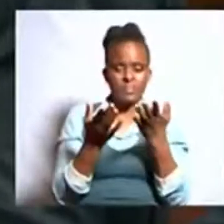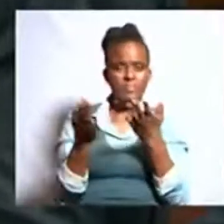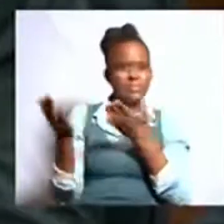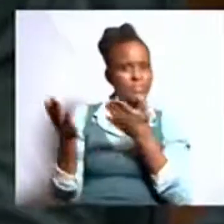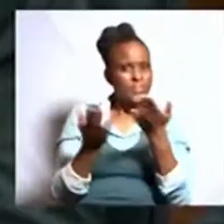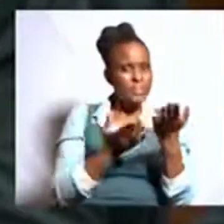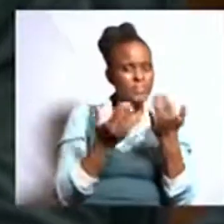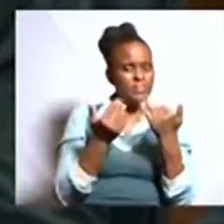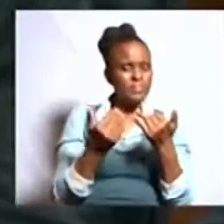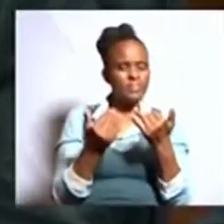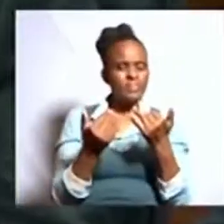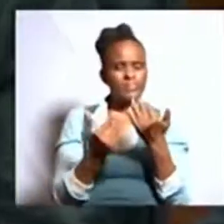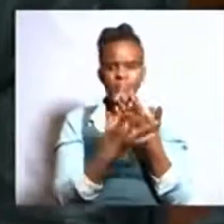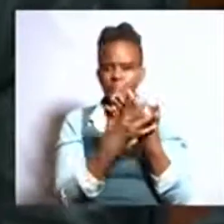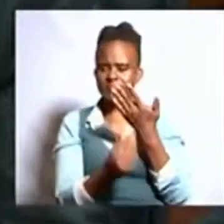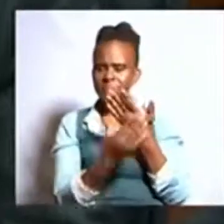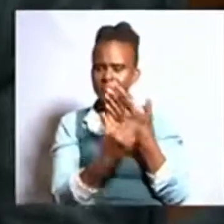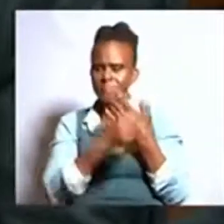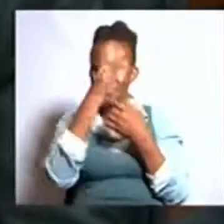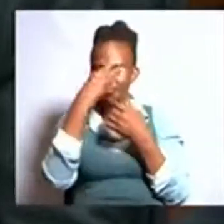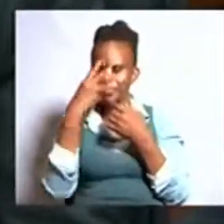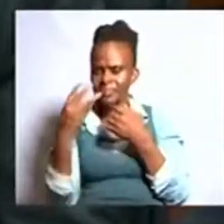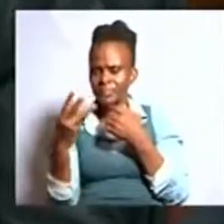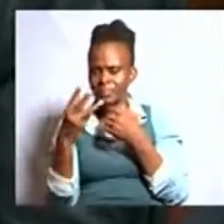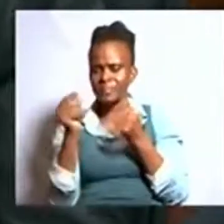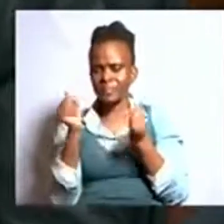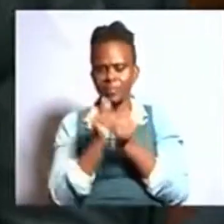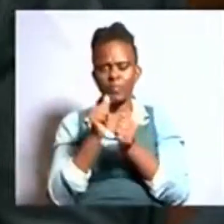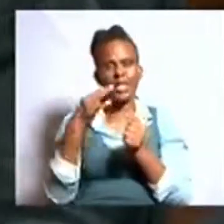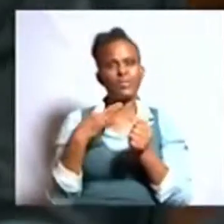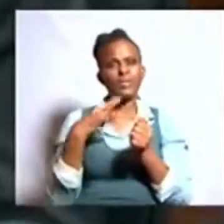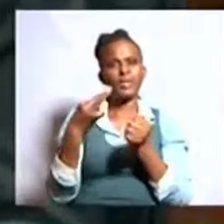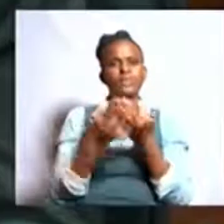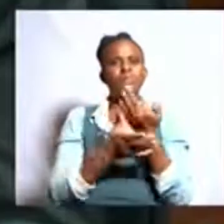bringing copies of NRCs and application